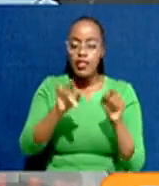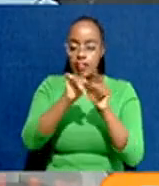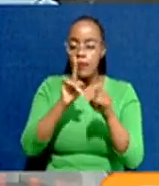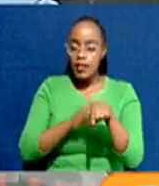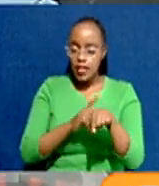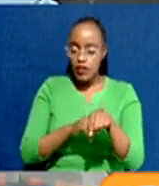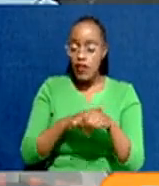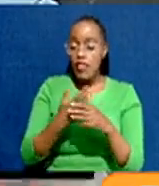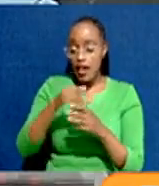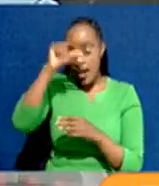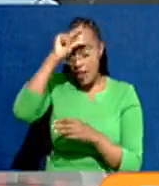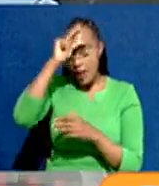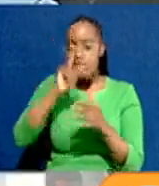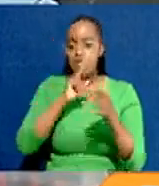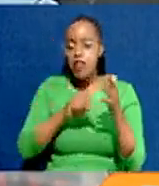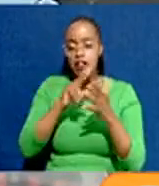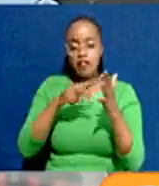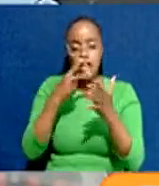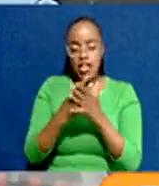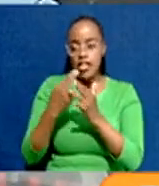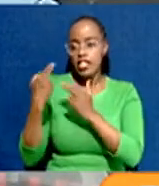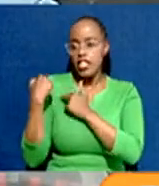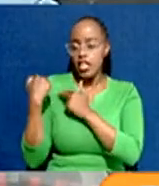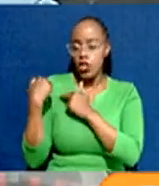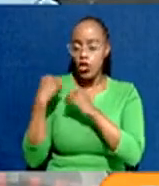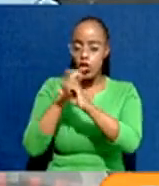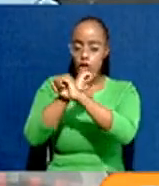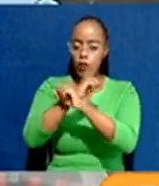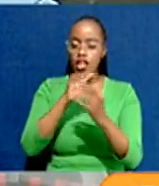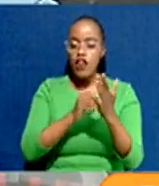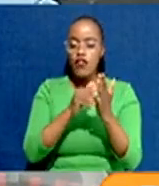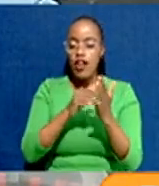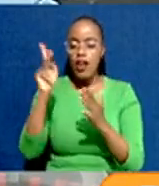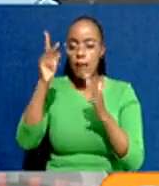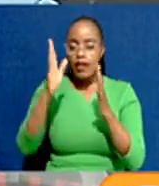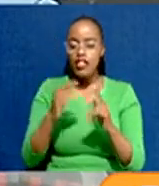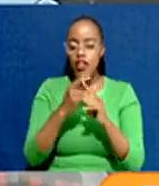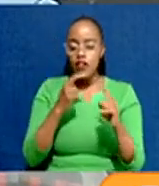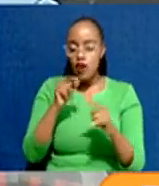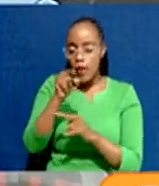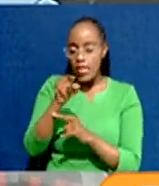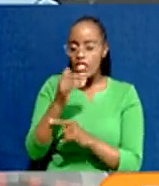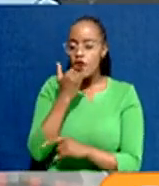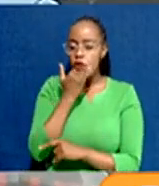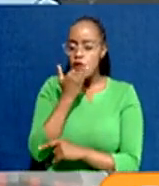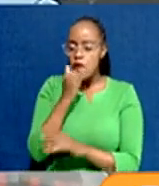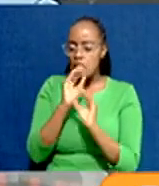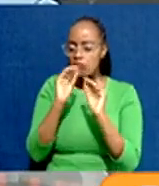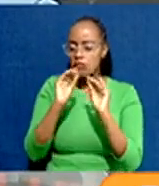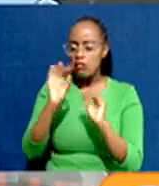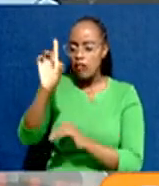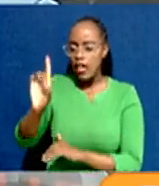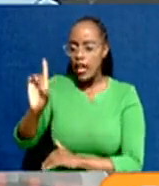Same time, the state has admitted that it failed in its role to protect vulnerable Kenyans from cult-like religious institutions following